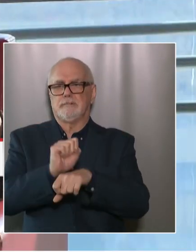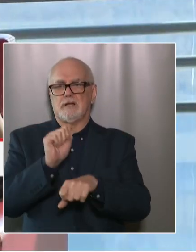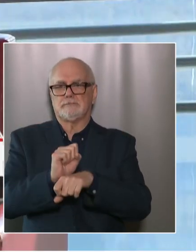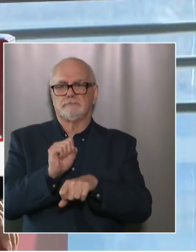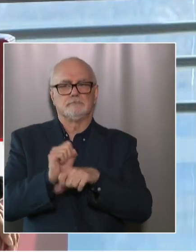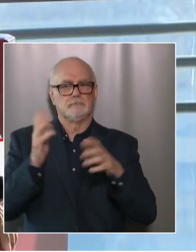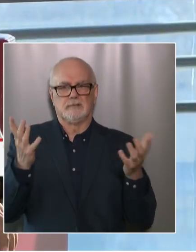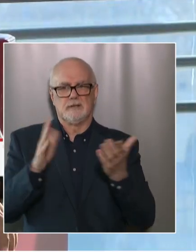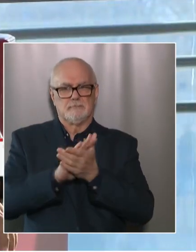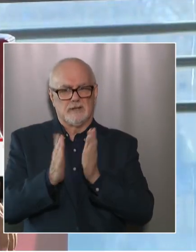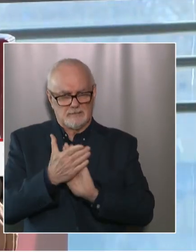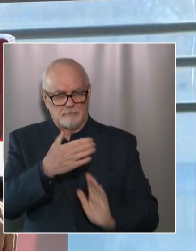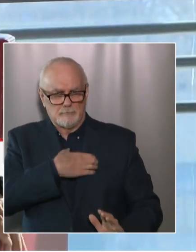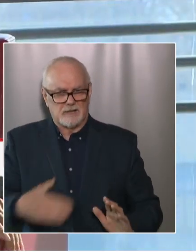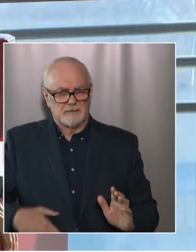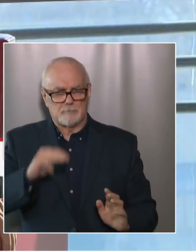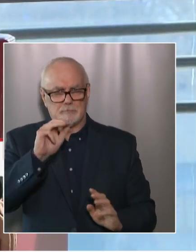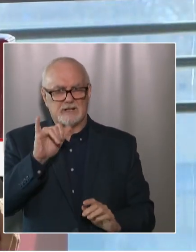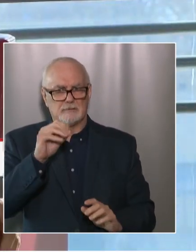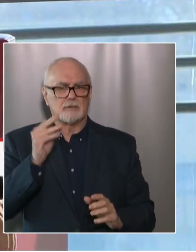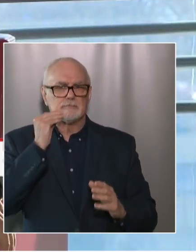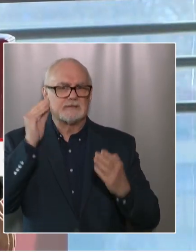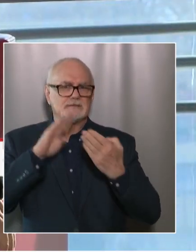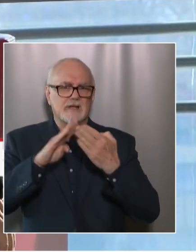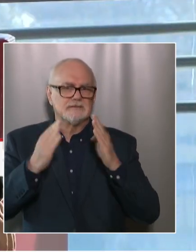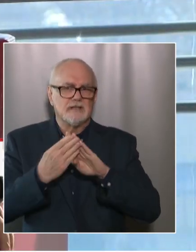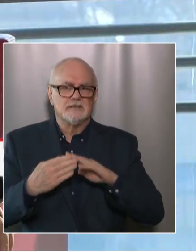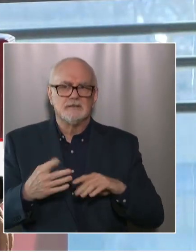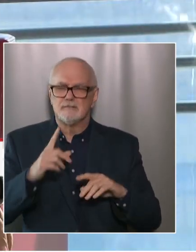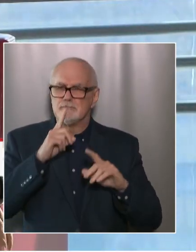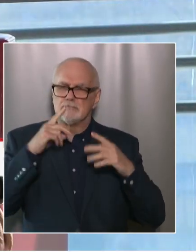I'm just really grateful for that opportunity.